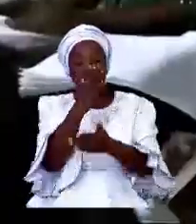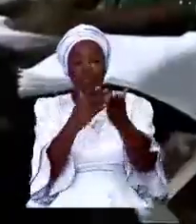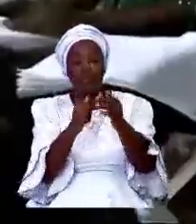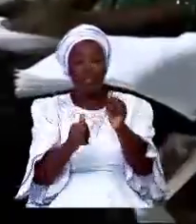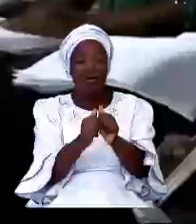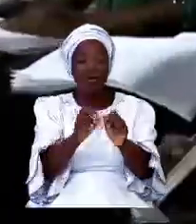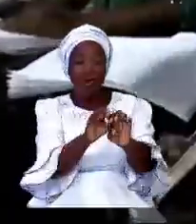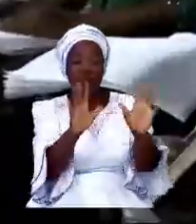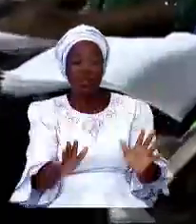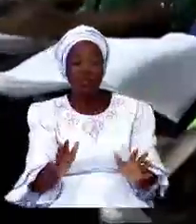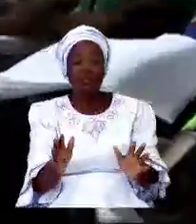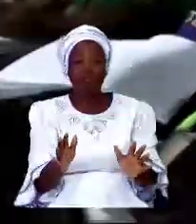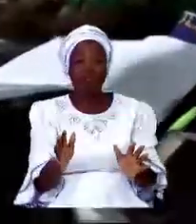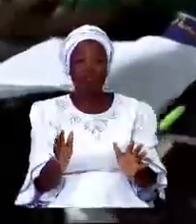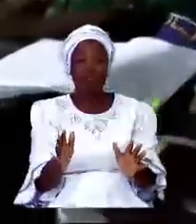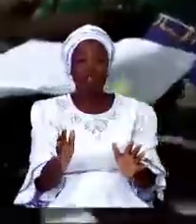something higher,